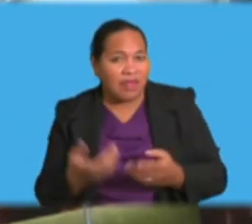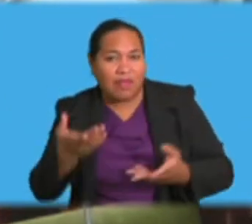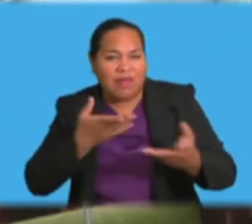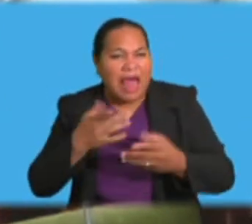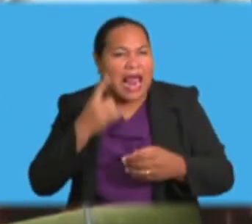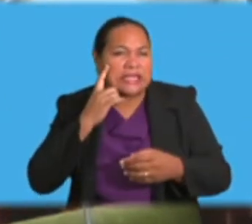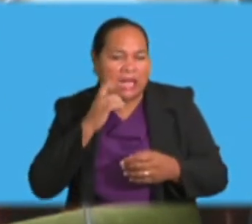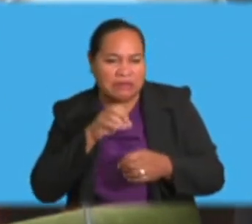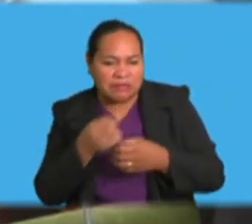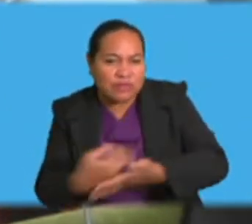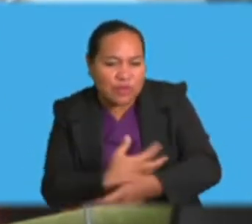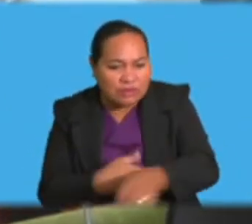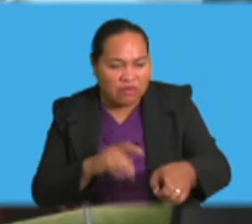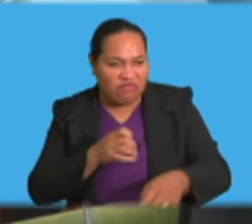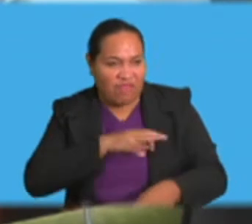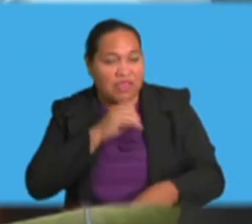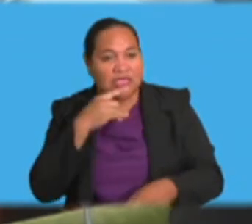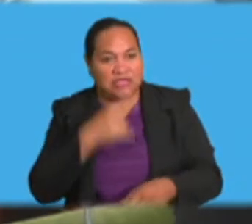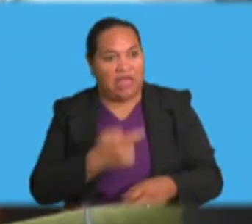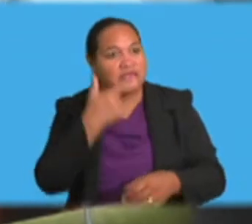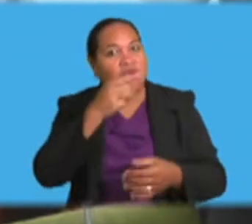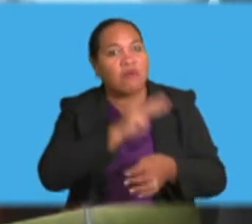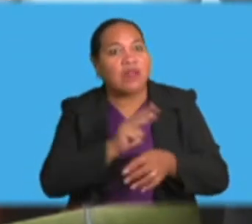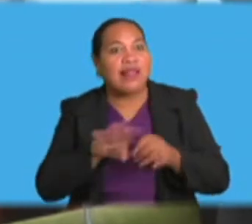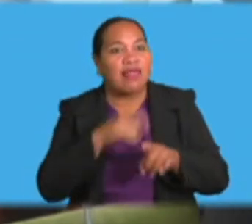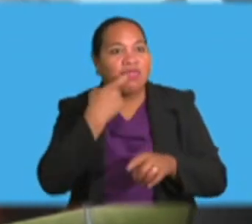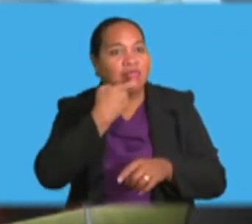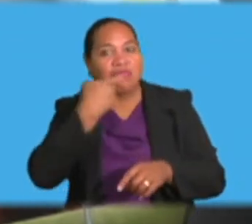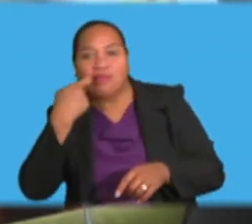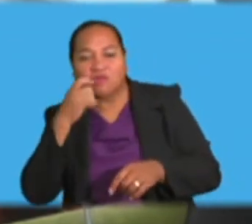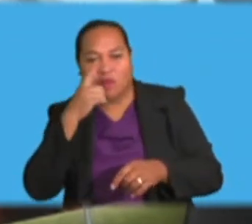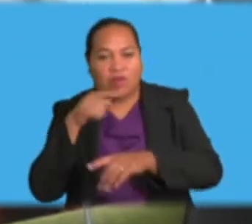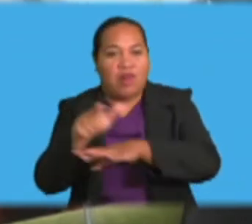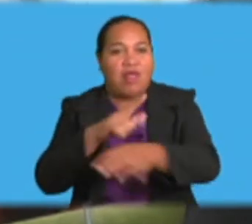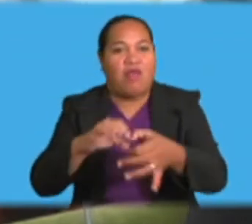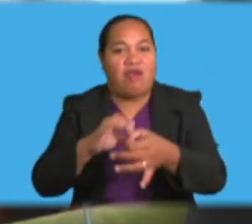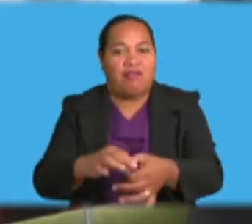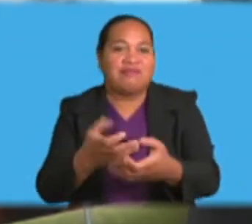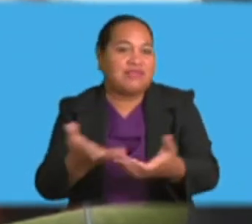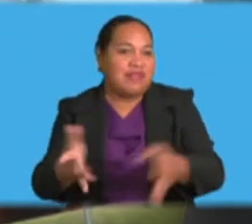fear-mongering by saying that the $7 million could be bribes to alienate landowners' land.